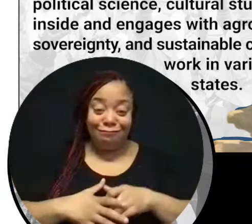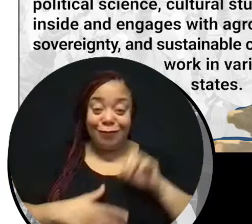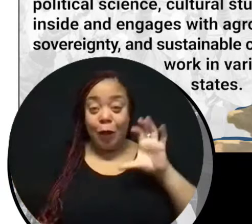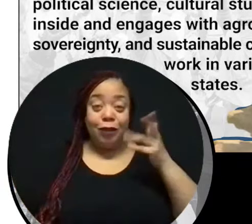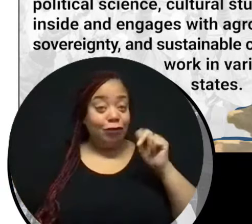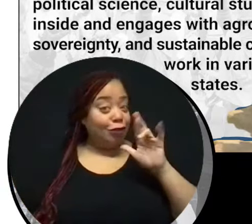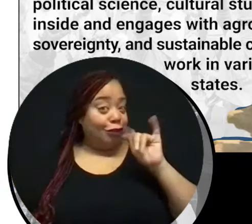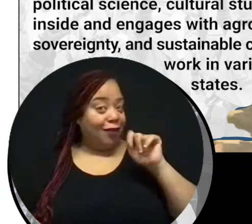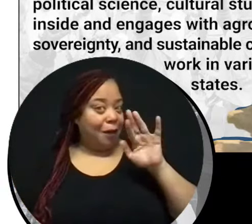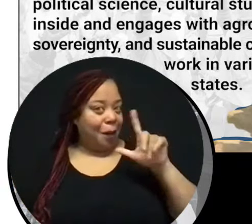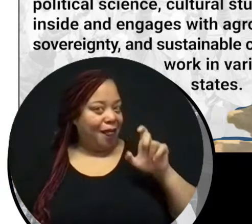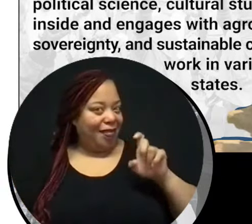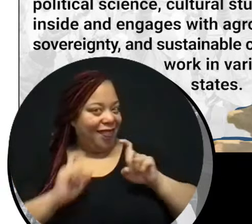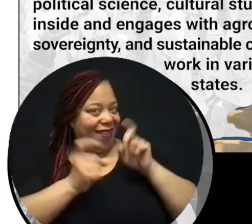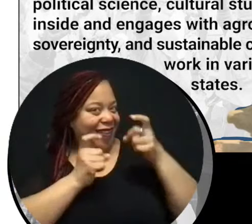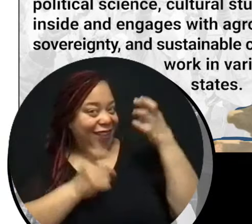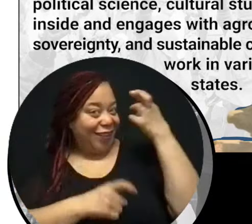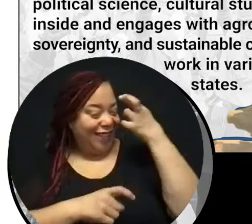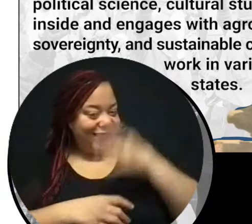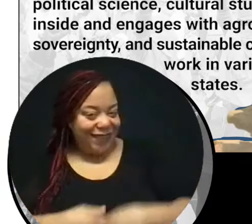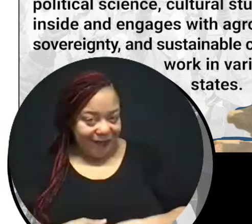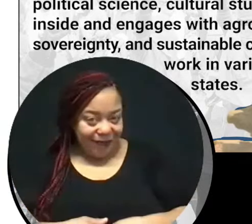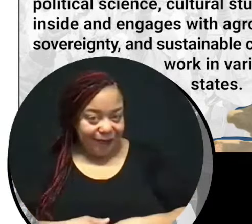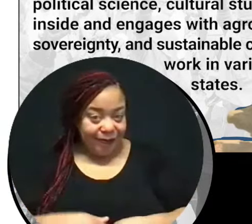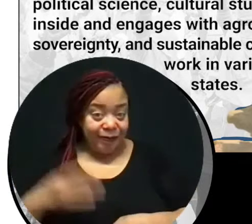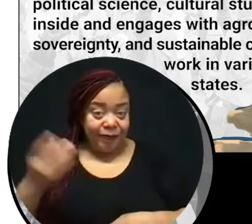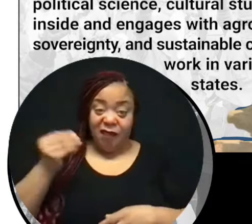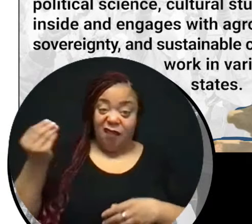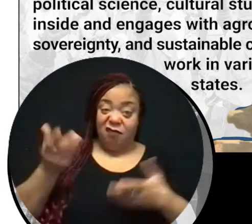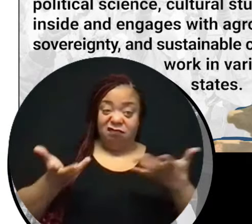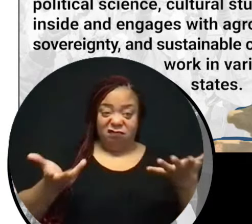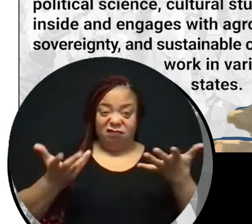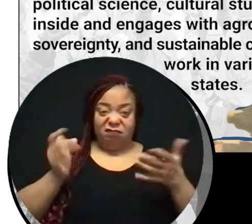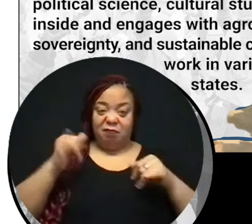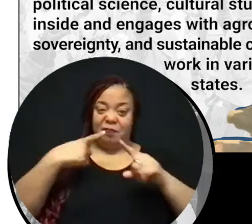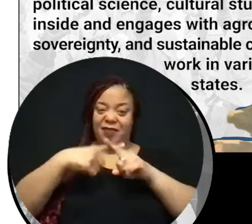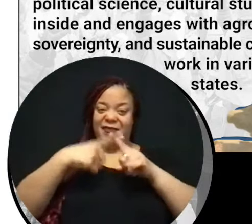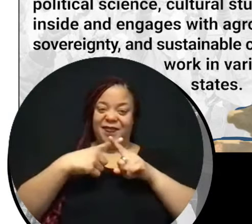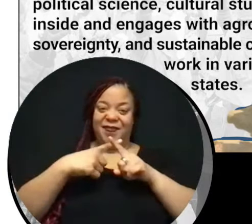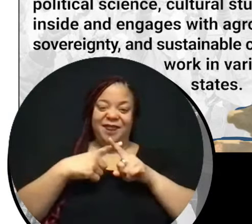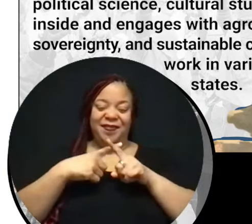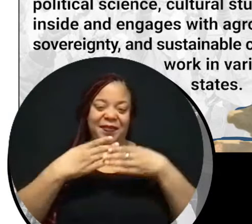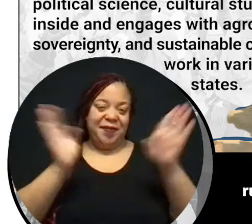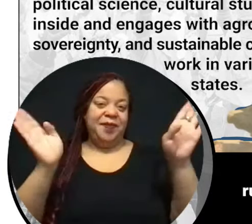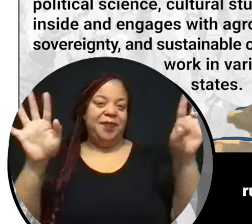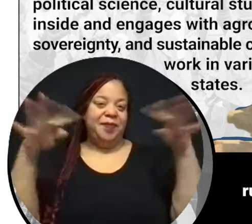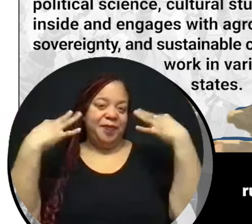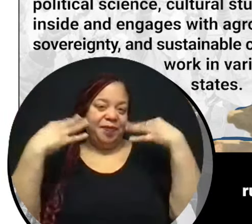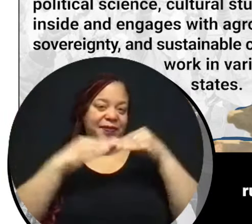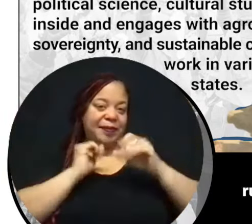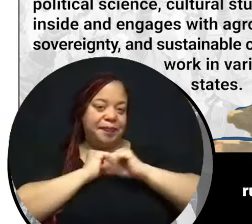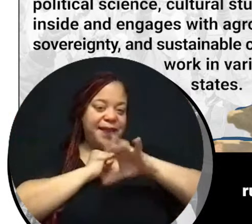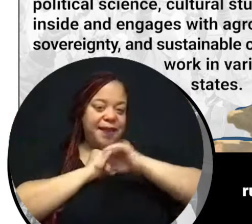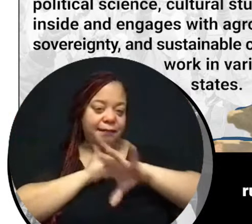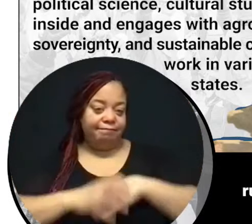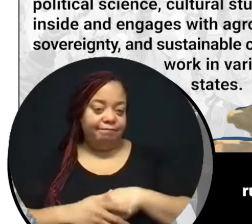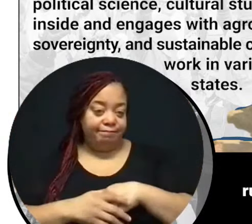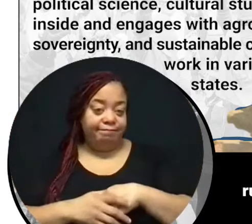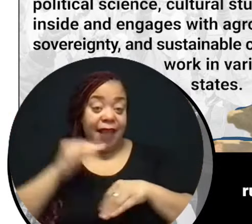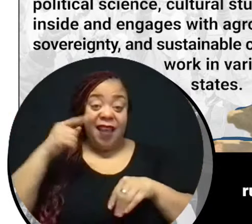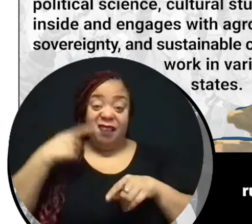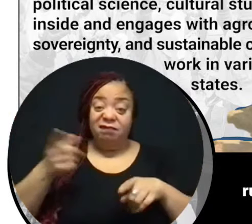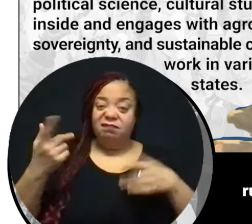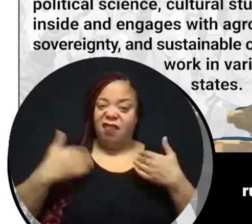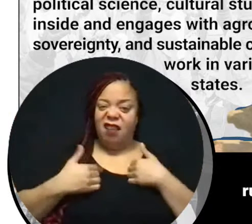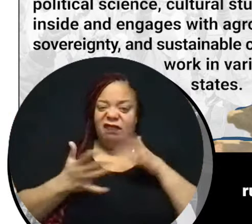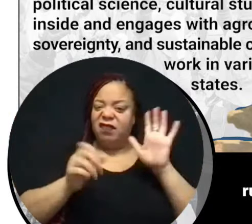for, you know, prisoners being able to access these healthy foods that were growing. And, you know, they even made